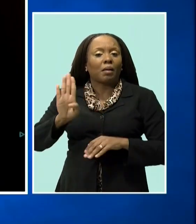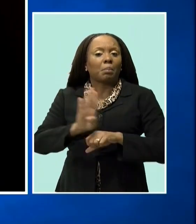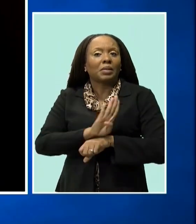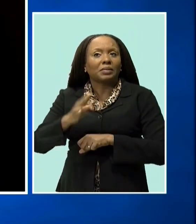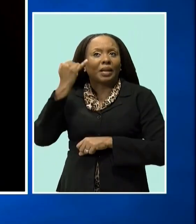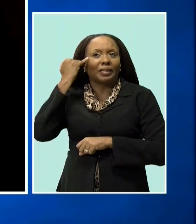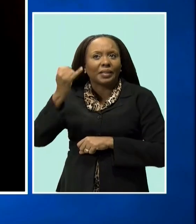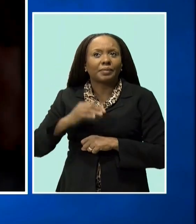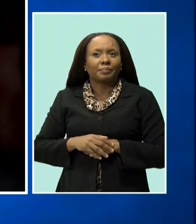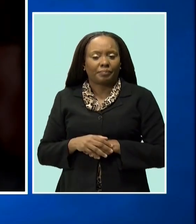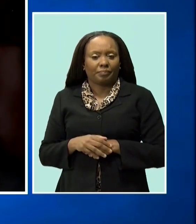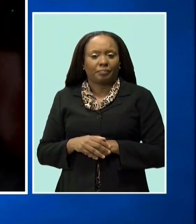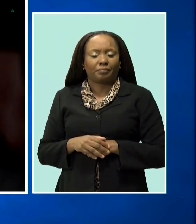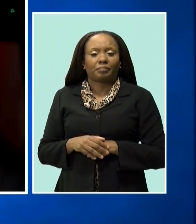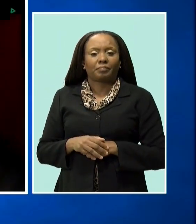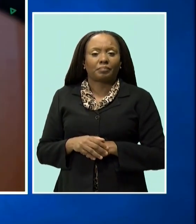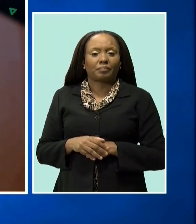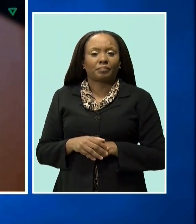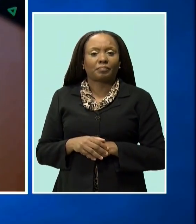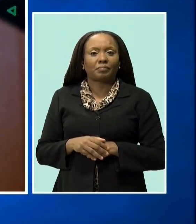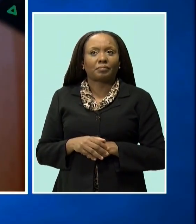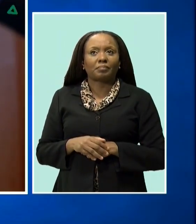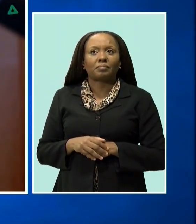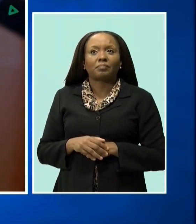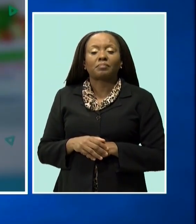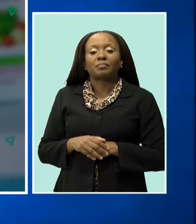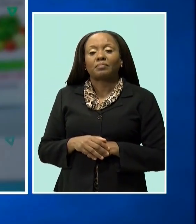explains what else was involved. The